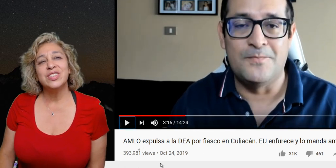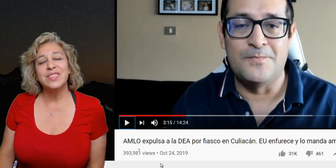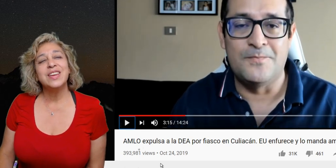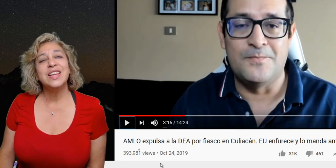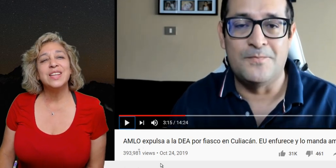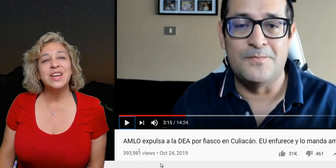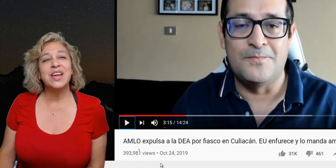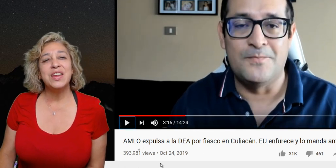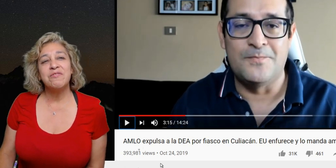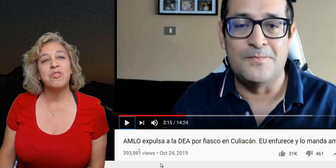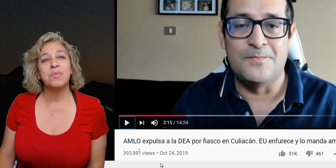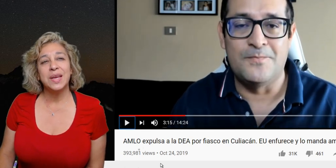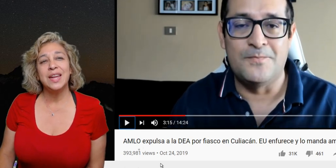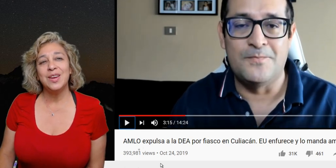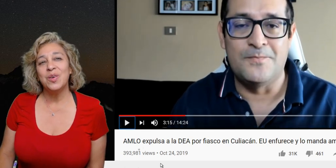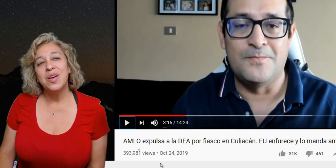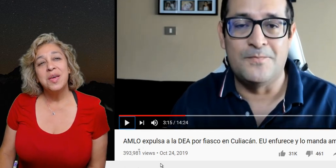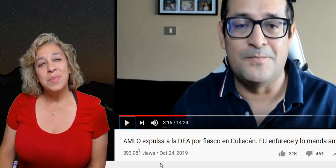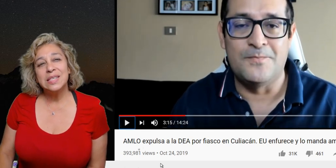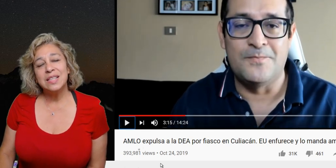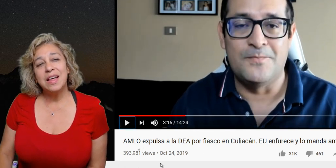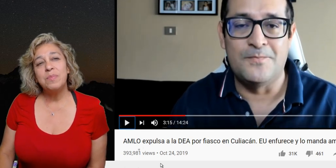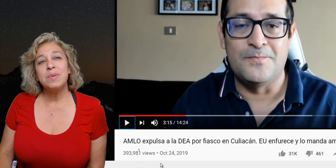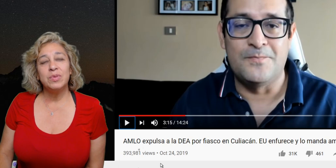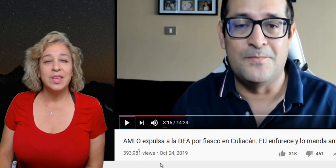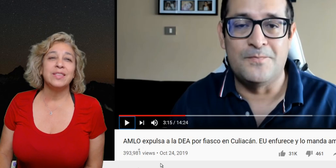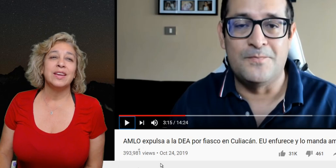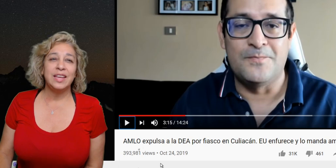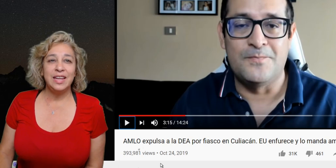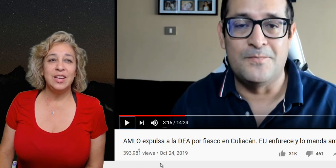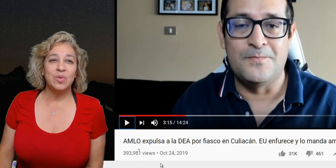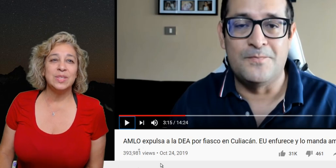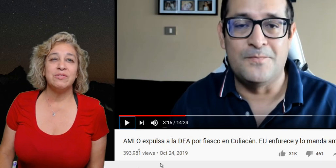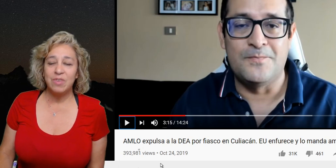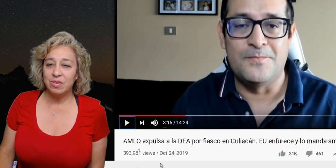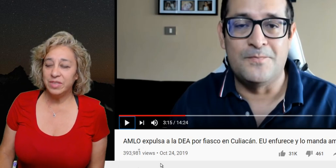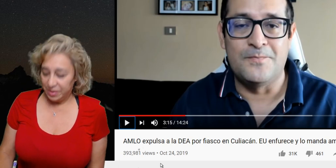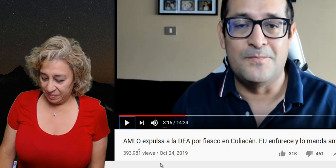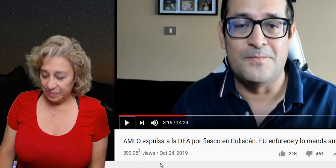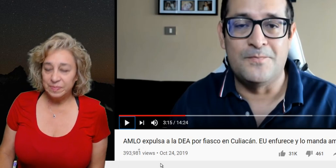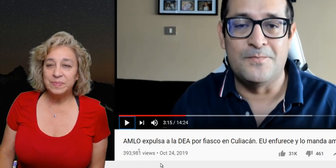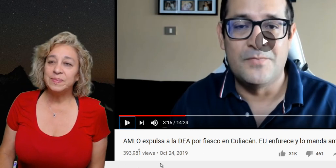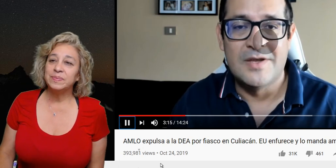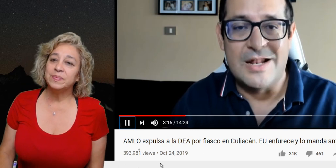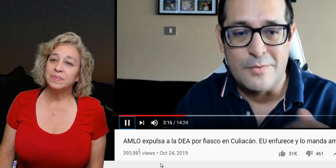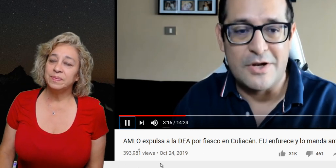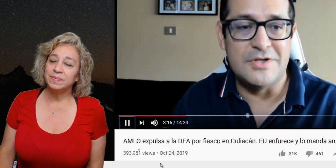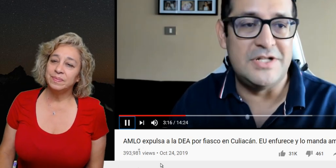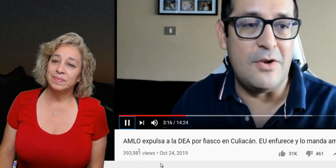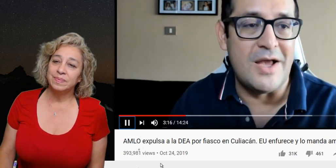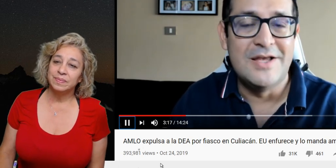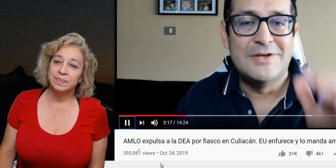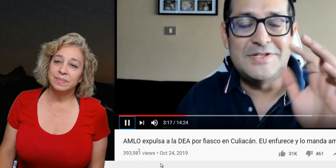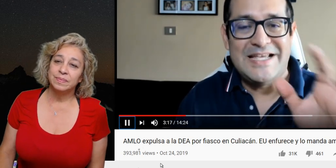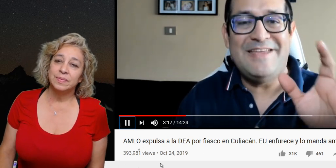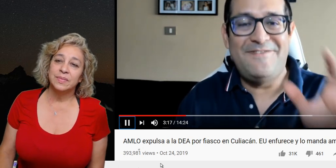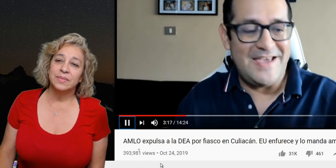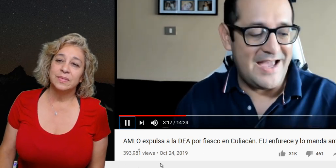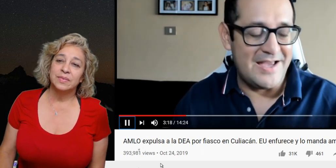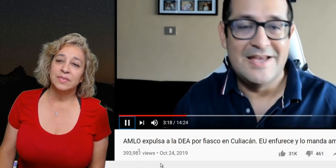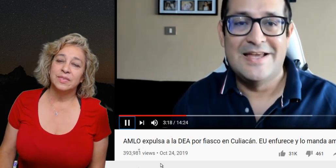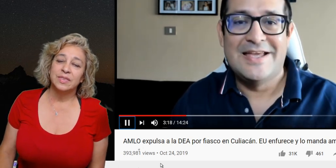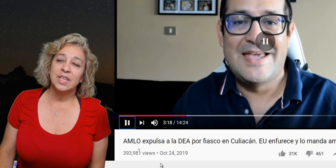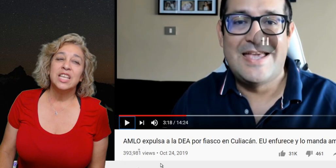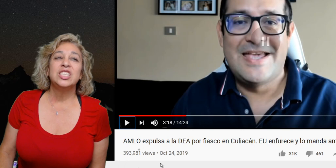the version that he did not inform Quirino. Because a lot of people think that Quirino was involved. El gobernador de Sinaloa. Eso